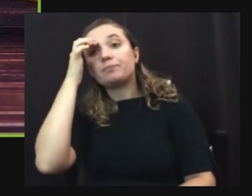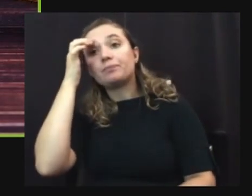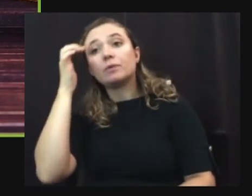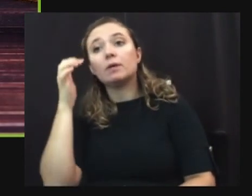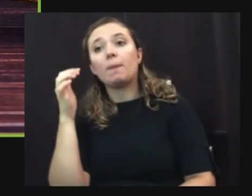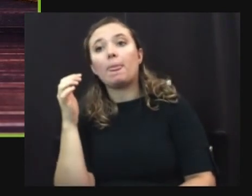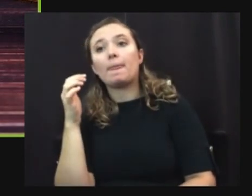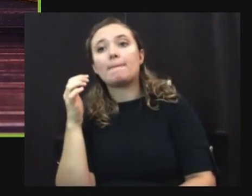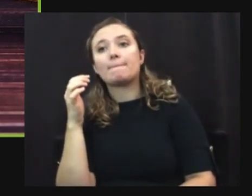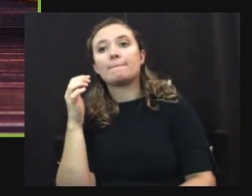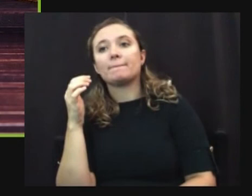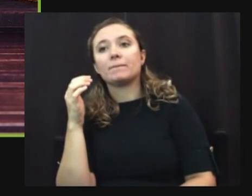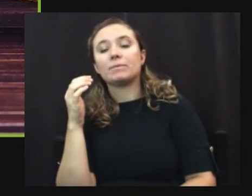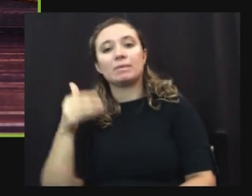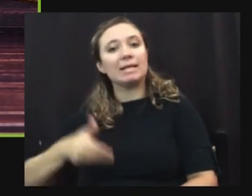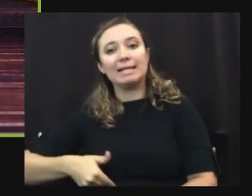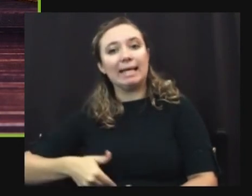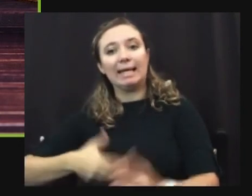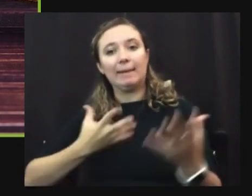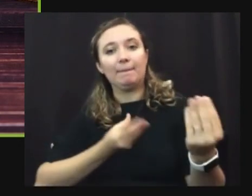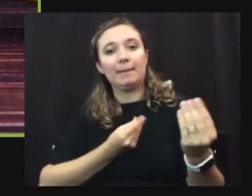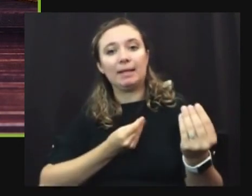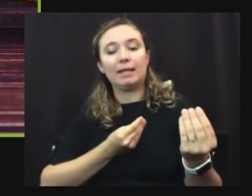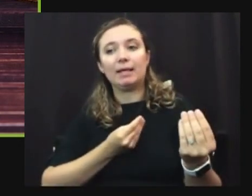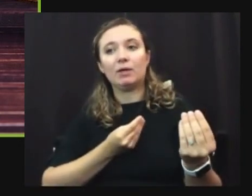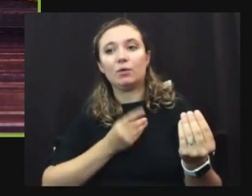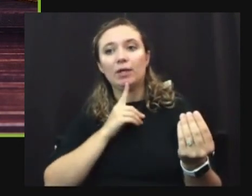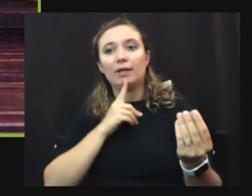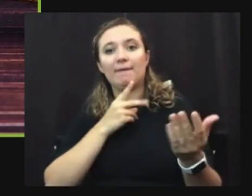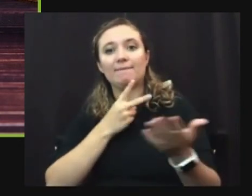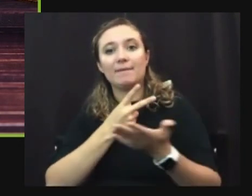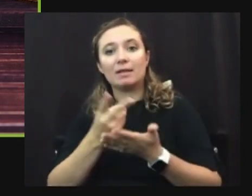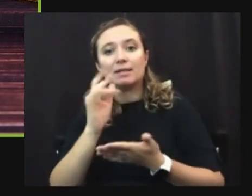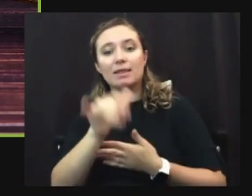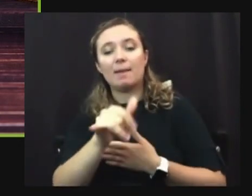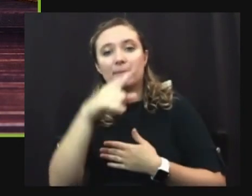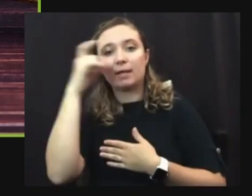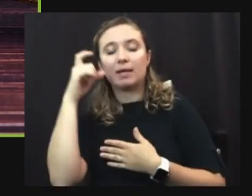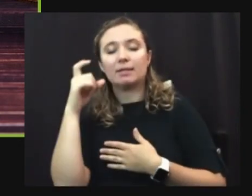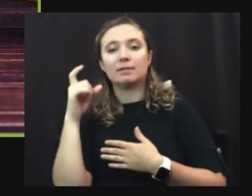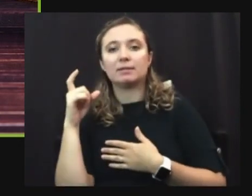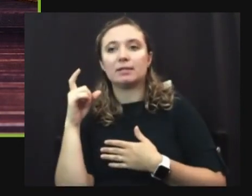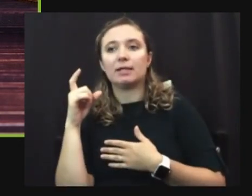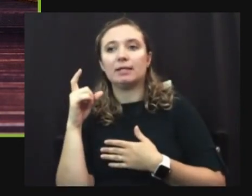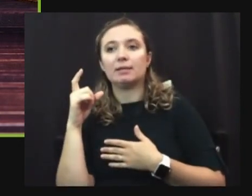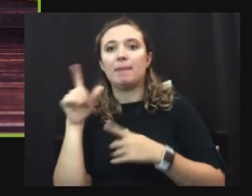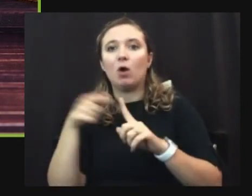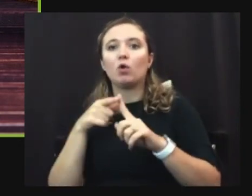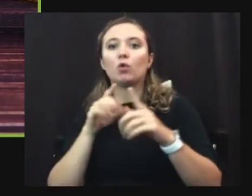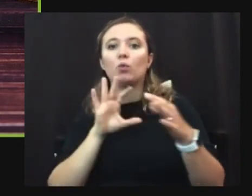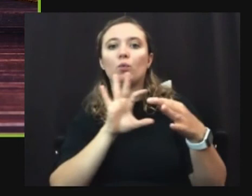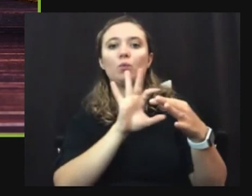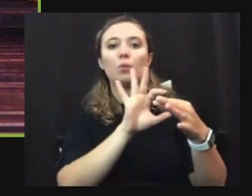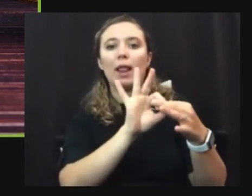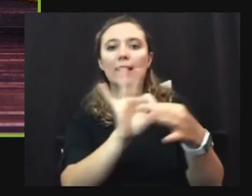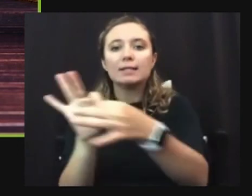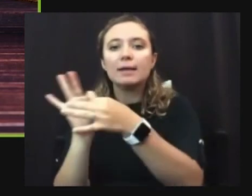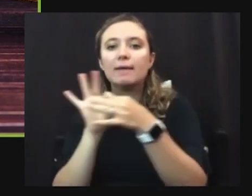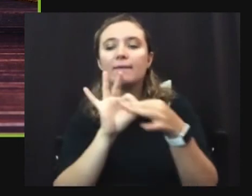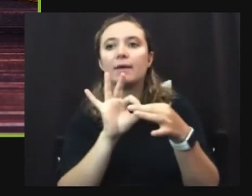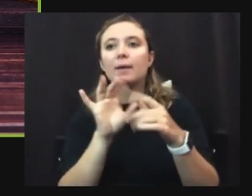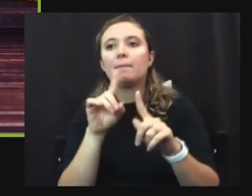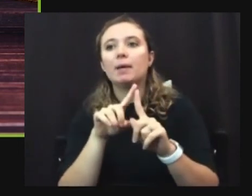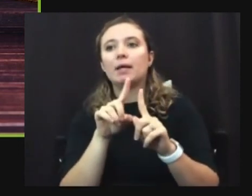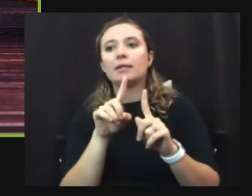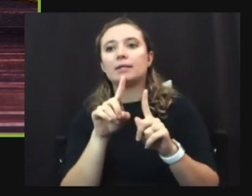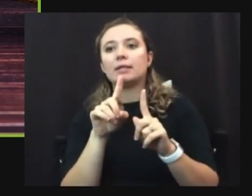Innate empathy fails because not only is it contingent on relative connections, but it also is reinforced by the people receiving